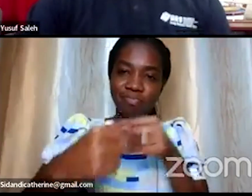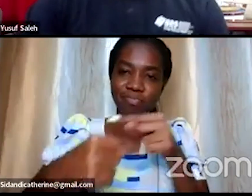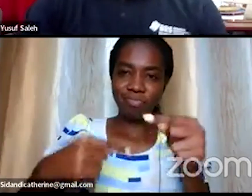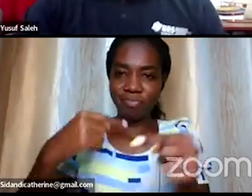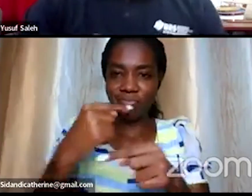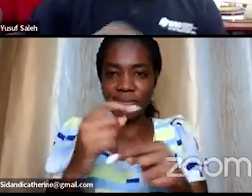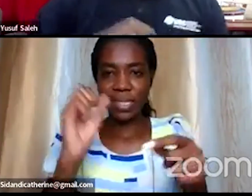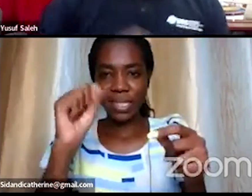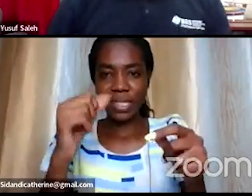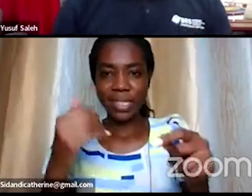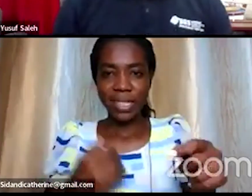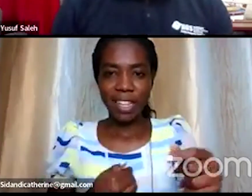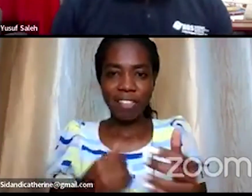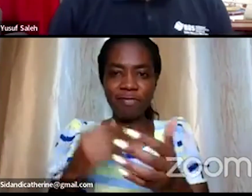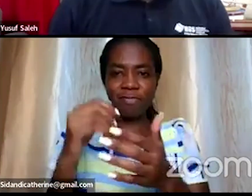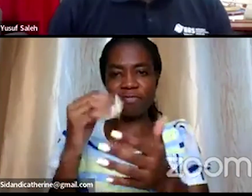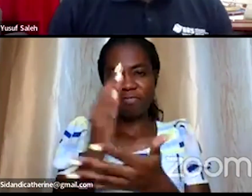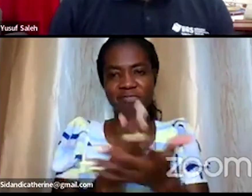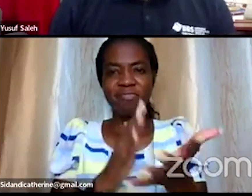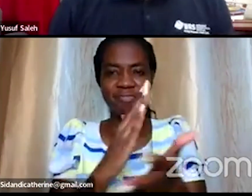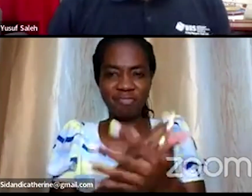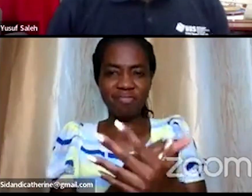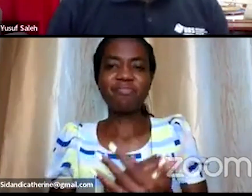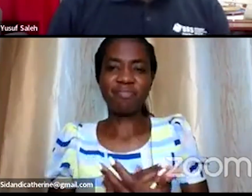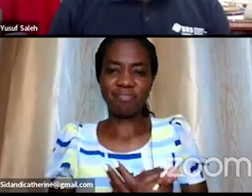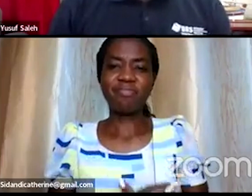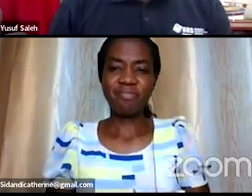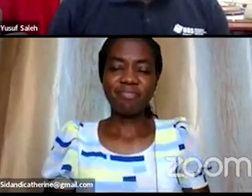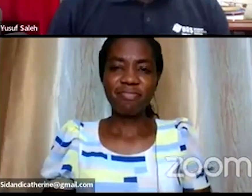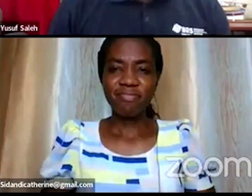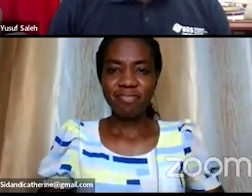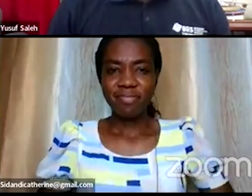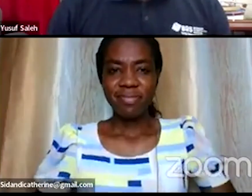have Shakashata, Jacinta.